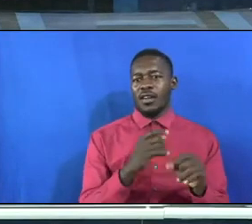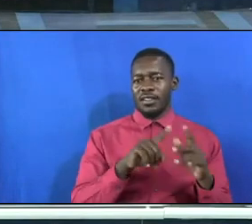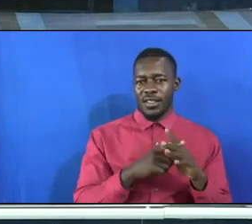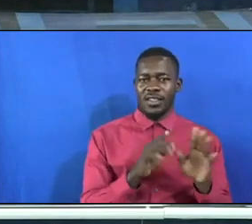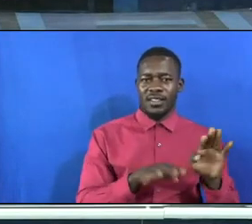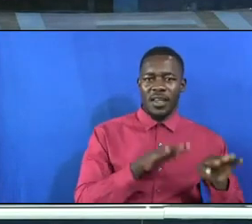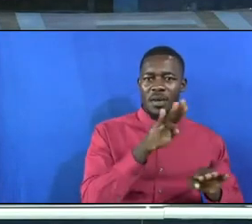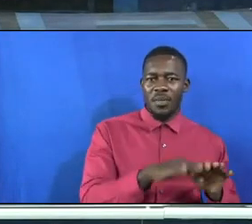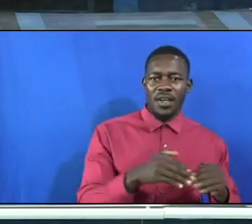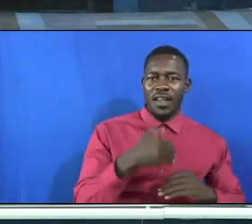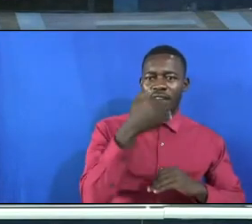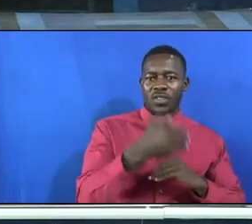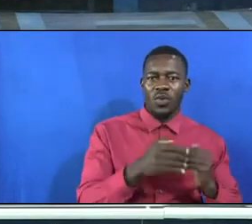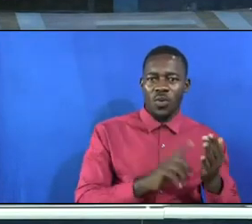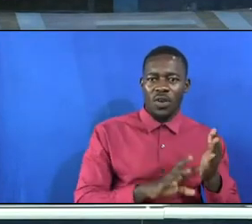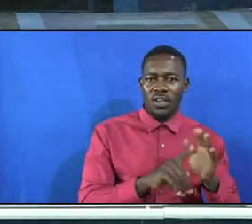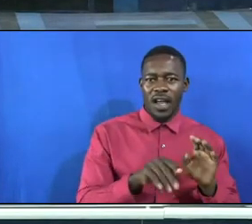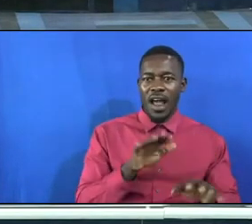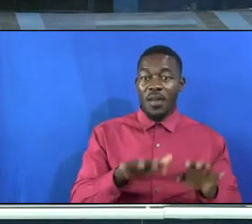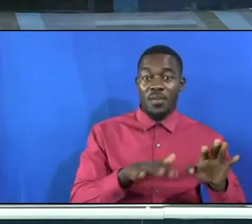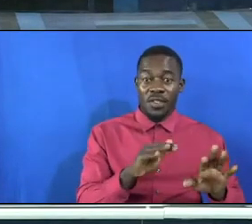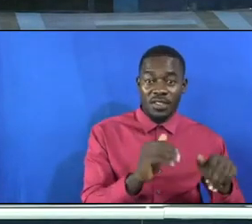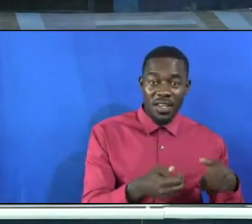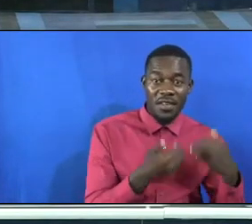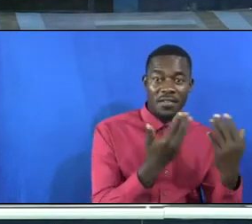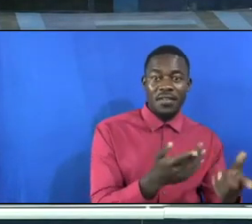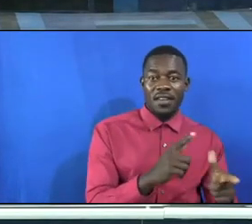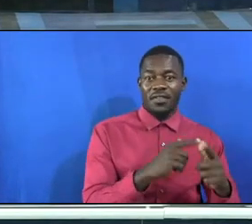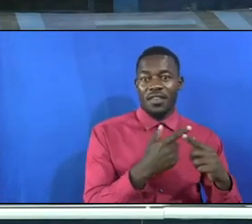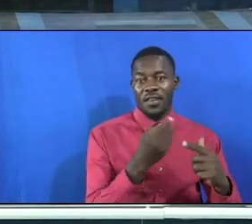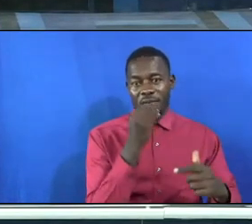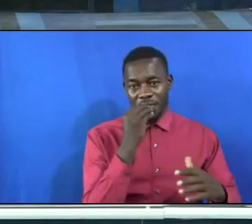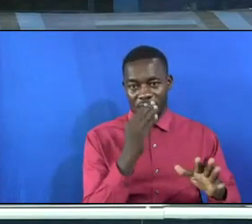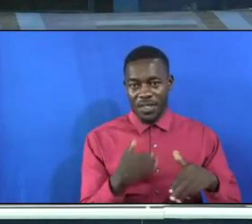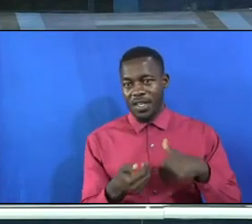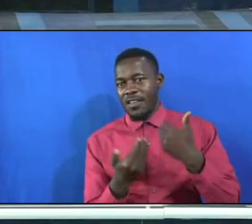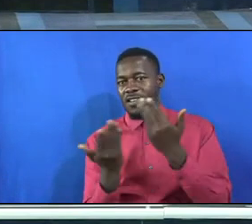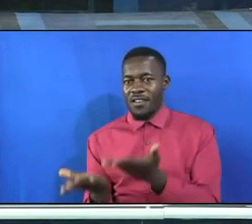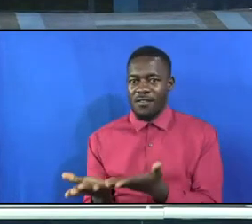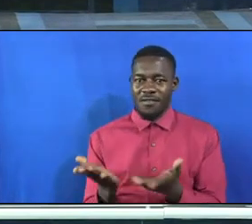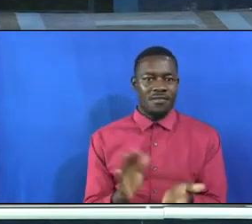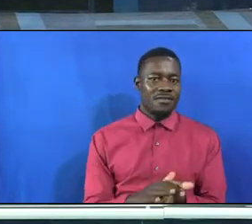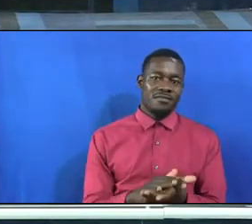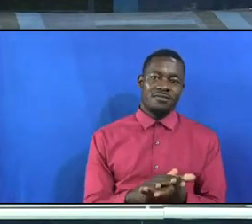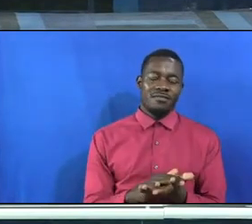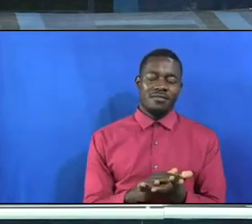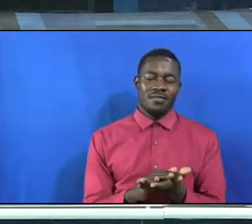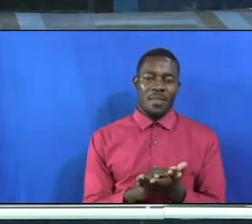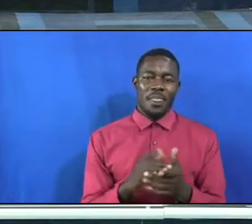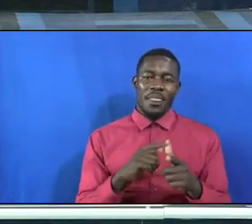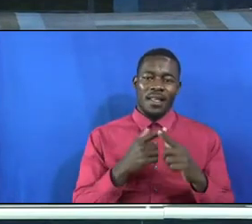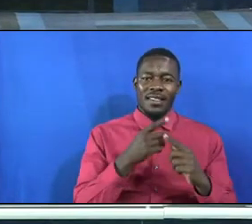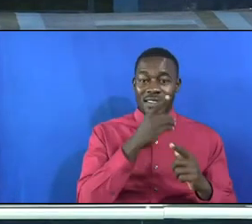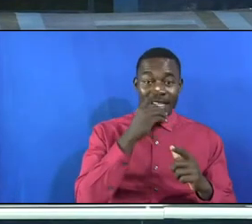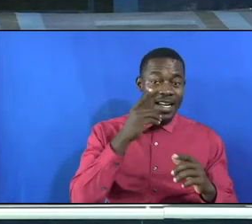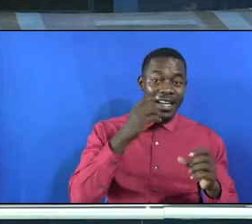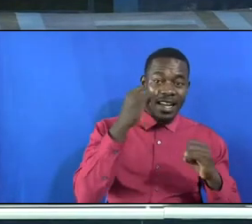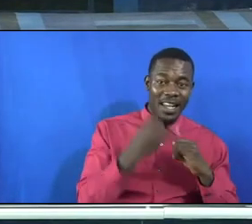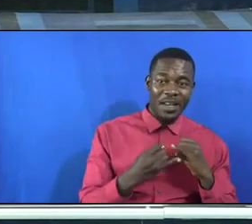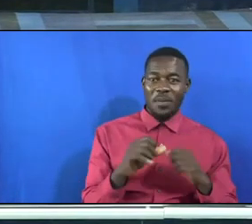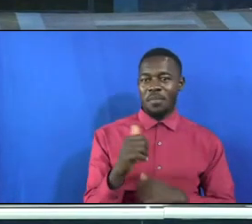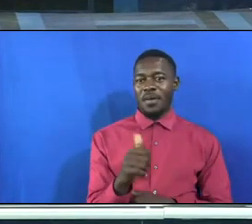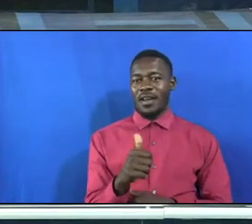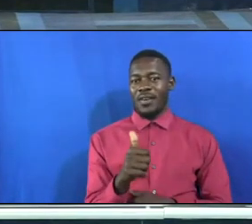step was, you bring your animals. So you would give the animals in exchange of food. And the famine did not